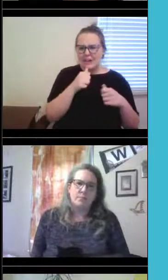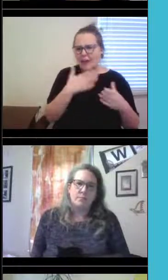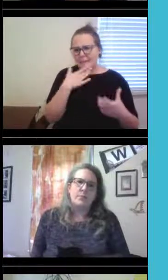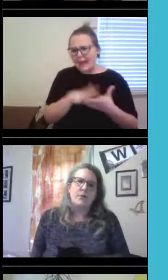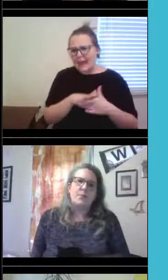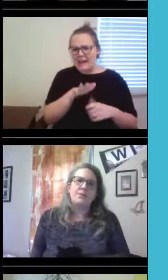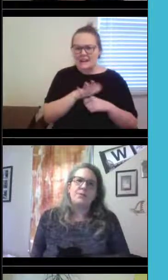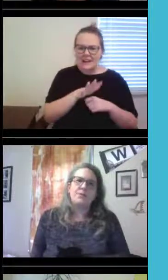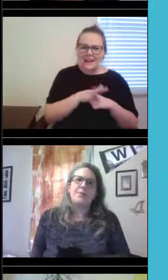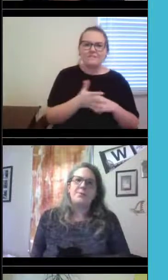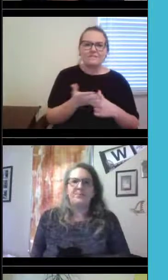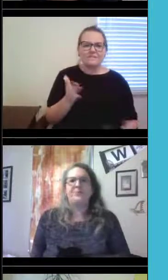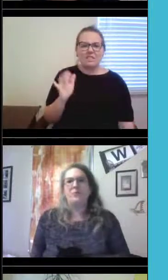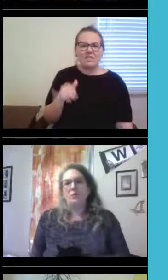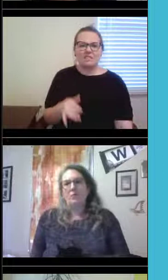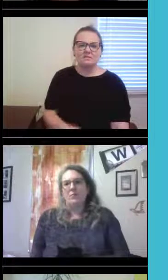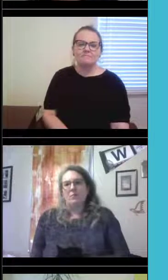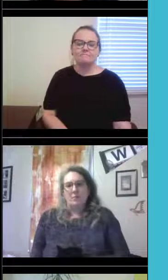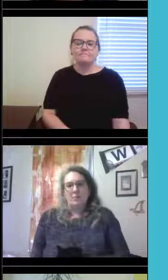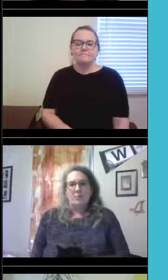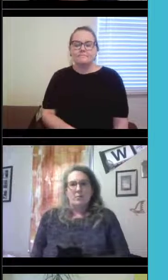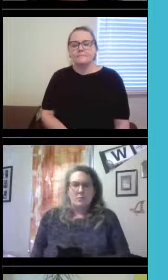believed, basically. Absolutely.